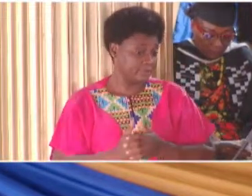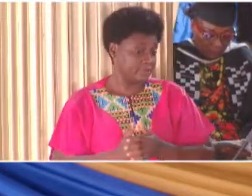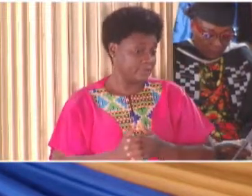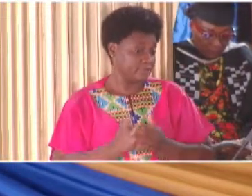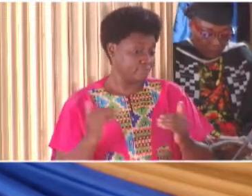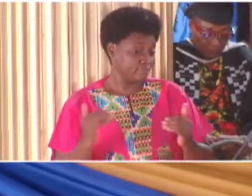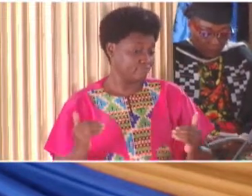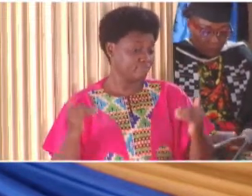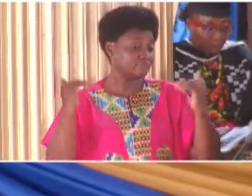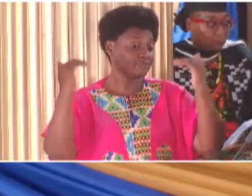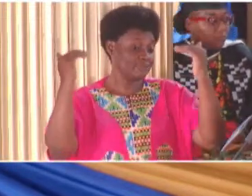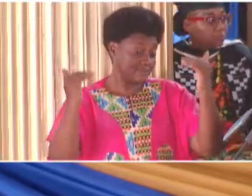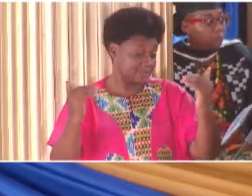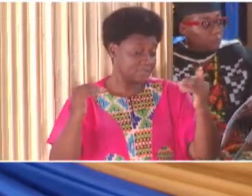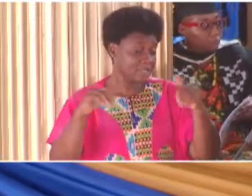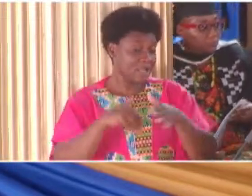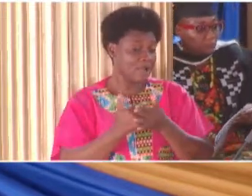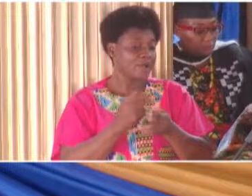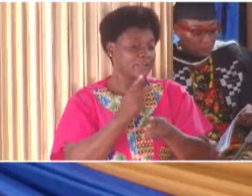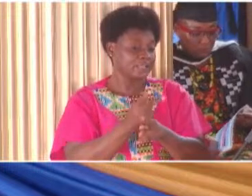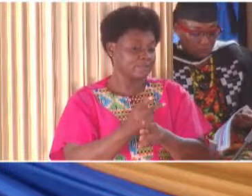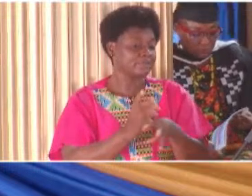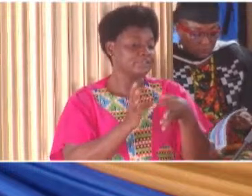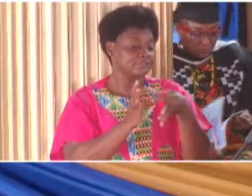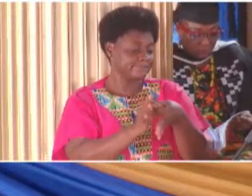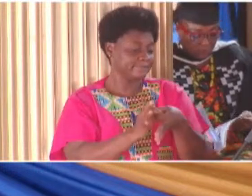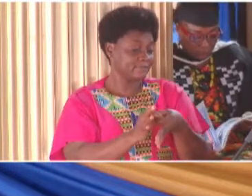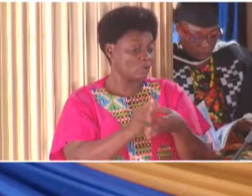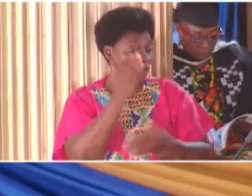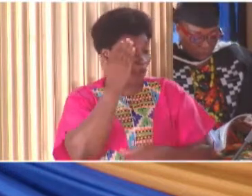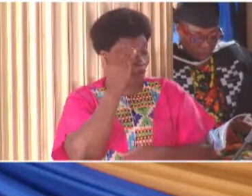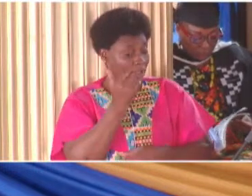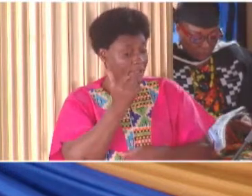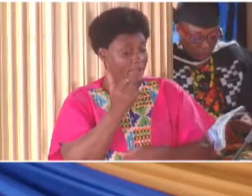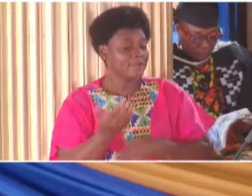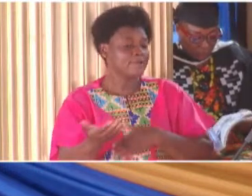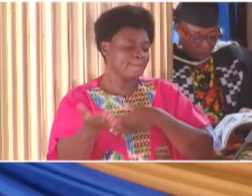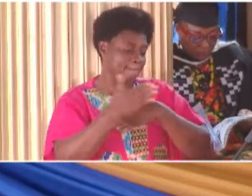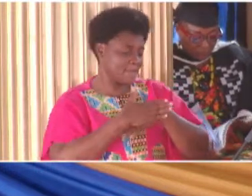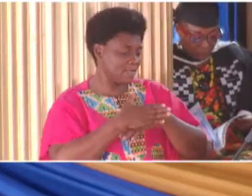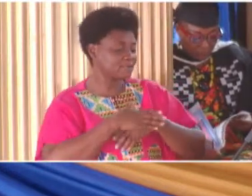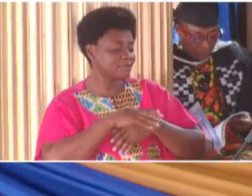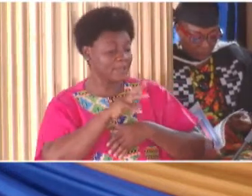move higher by maintaining the links so that you can come back.